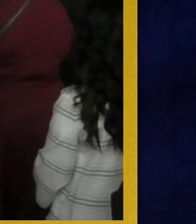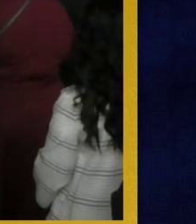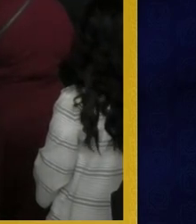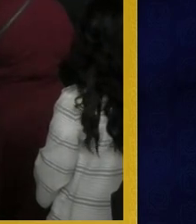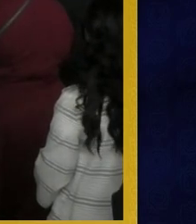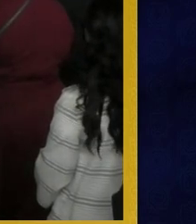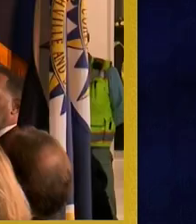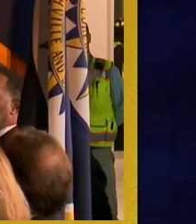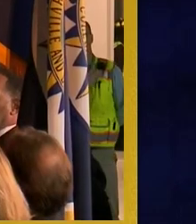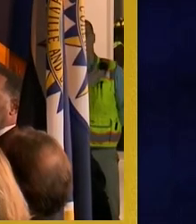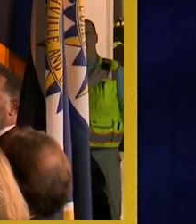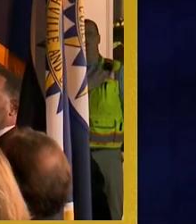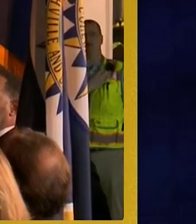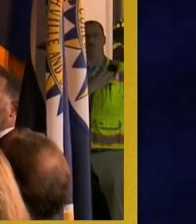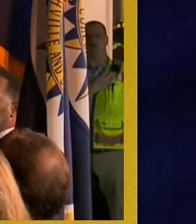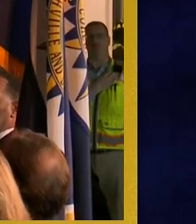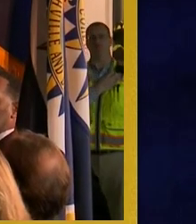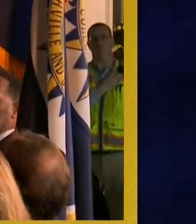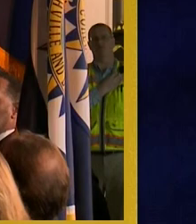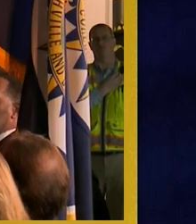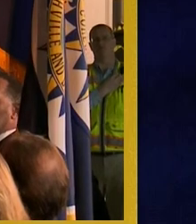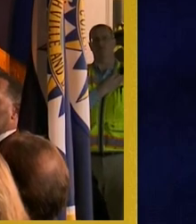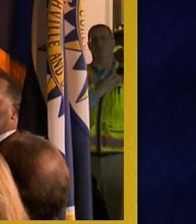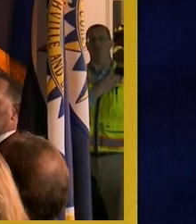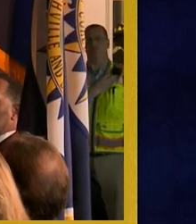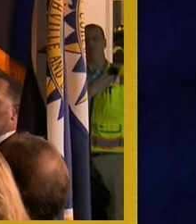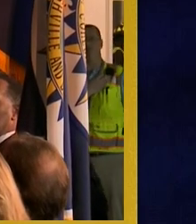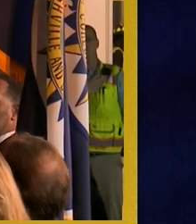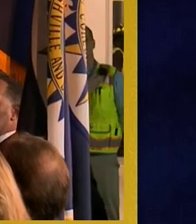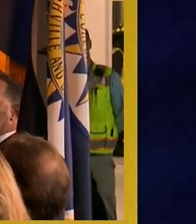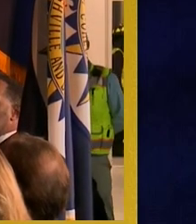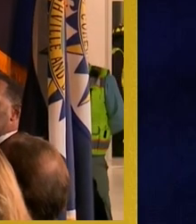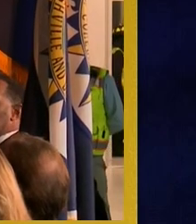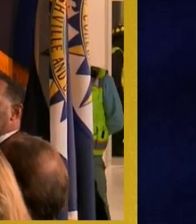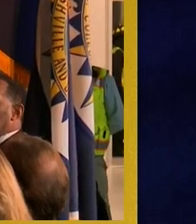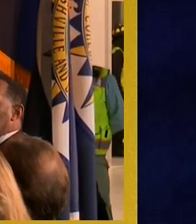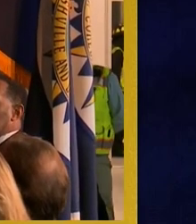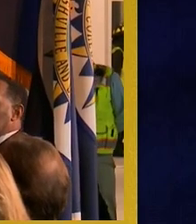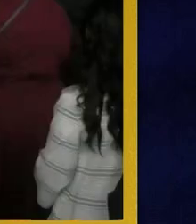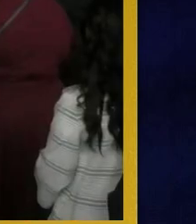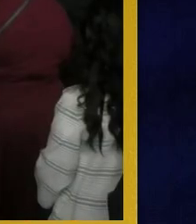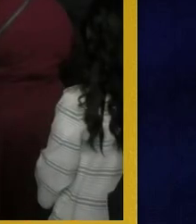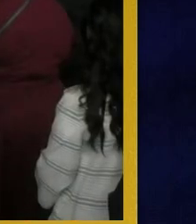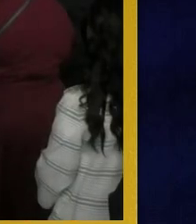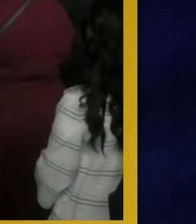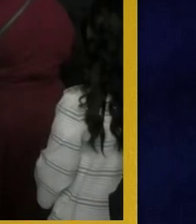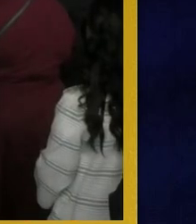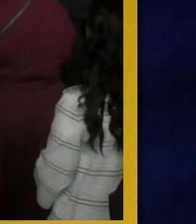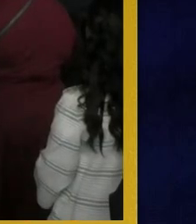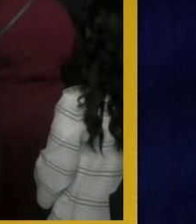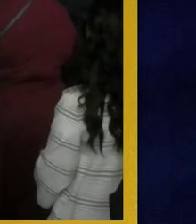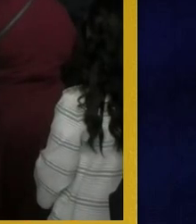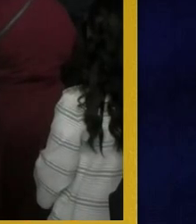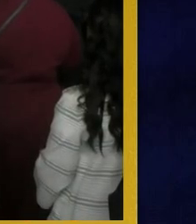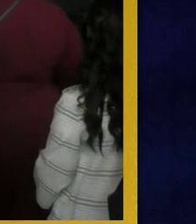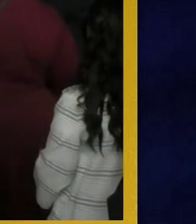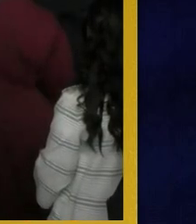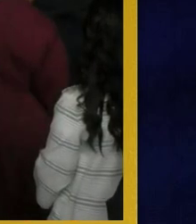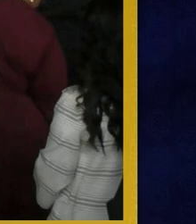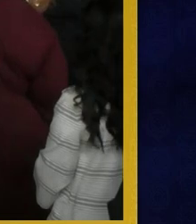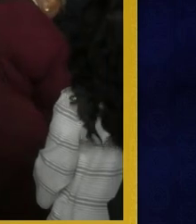one nation, under God, indivisible, with liberty and justice for all. Thank you, and you may be